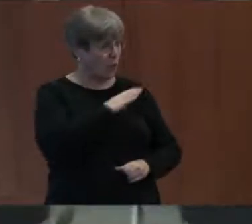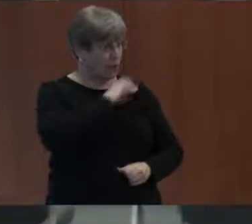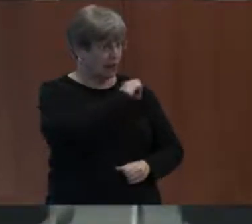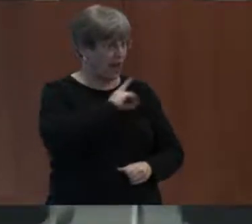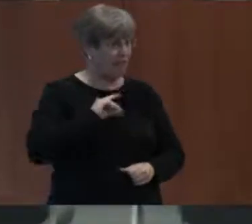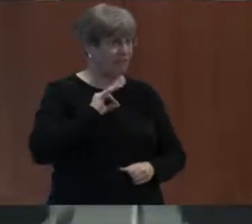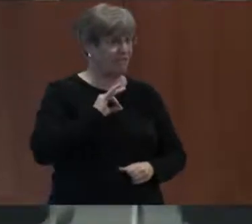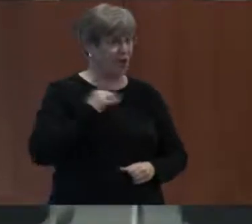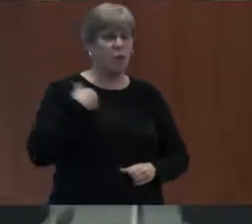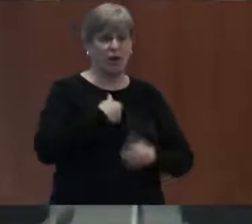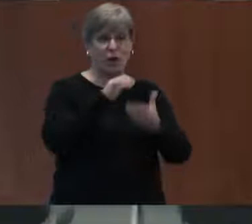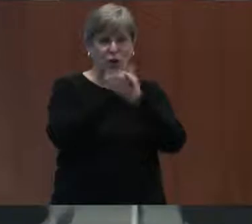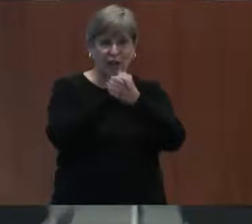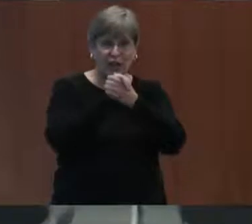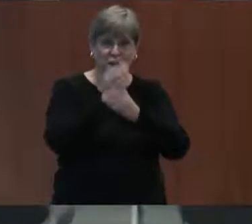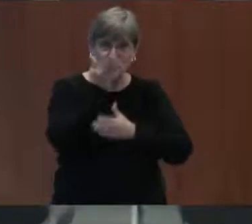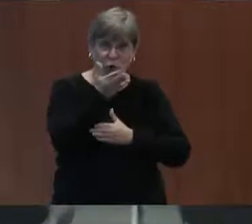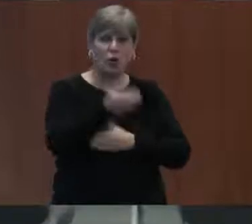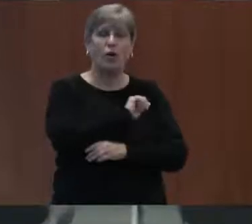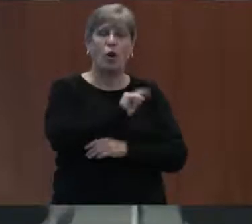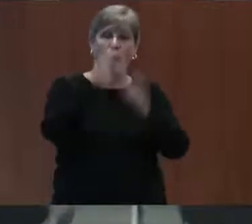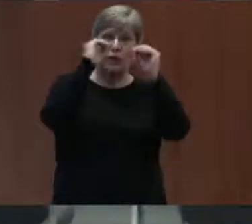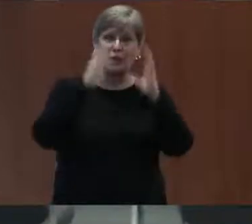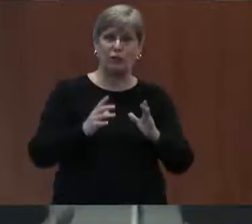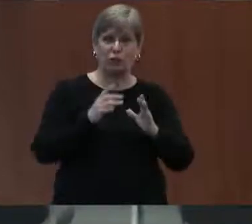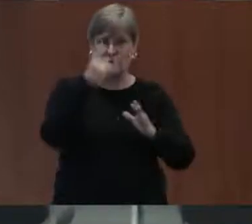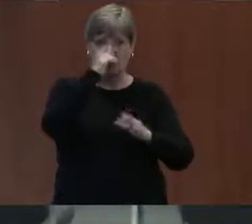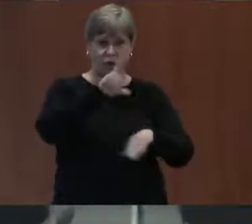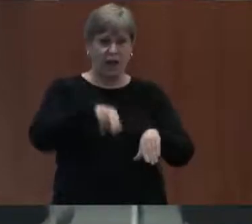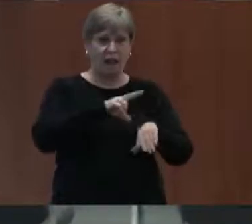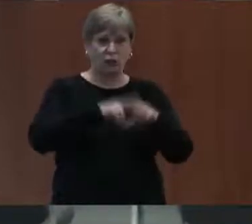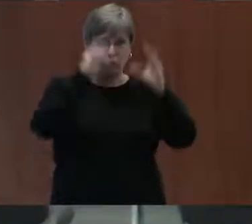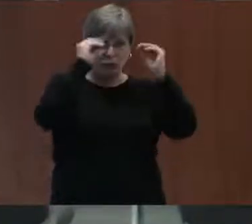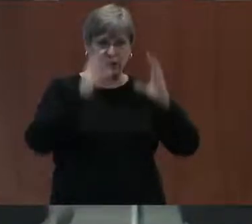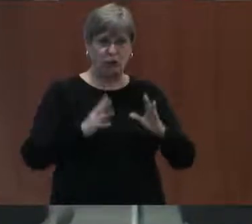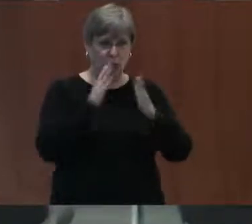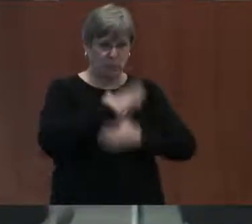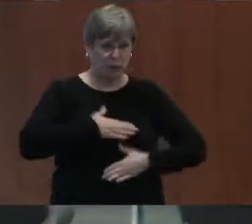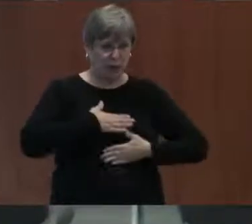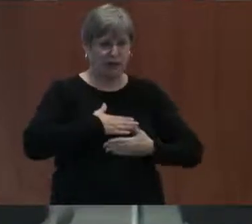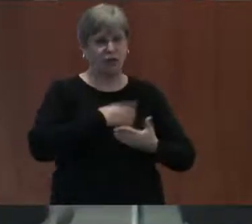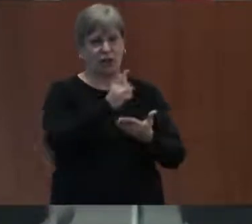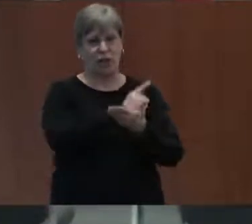we congratulate you, and we congratulate all teachers for National Teacher Appreciation Week.